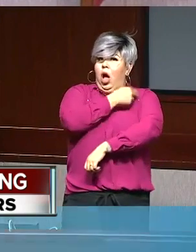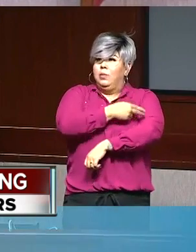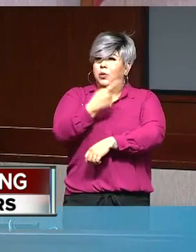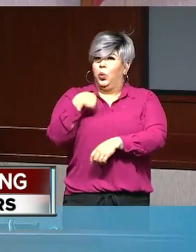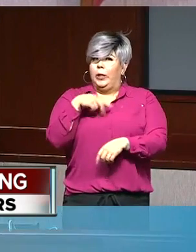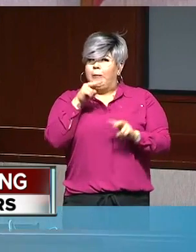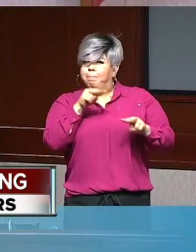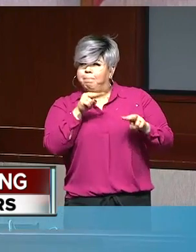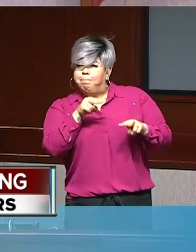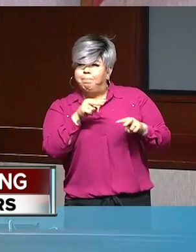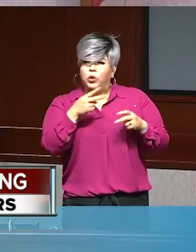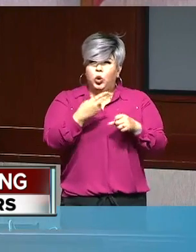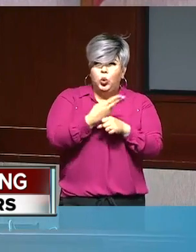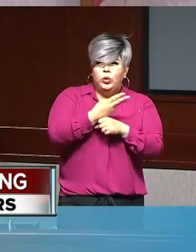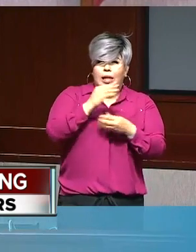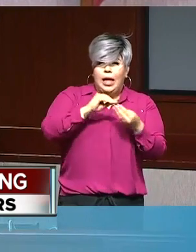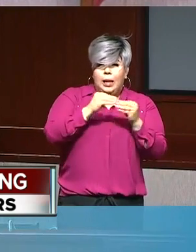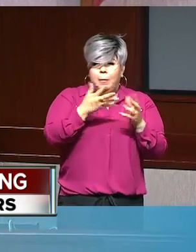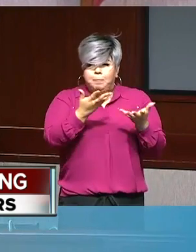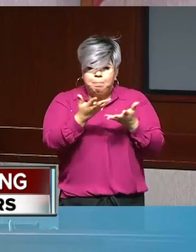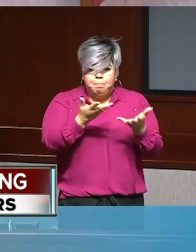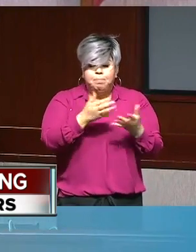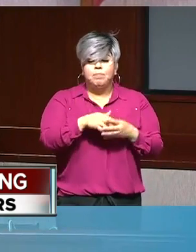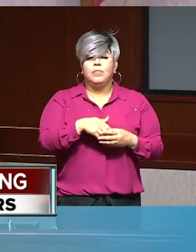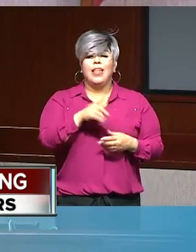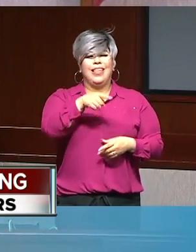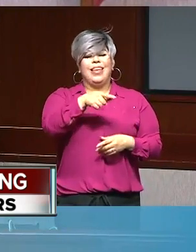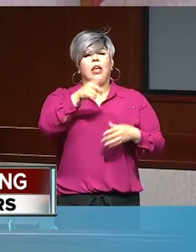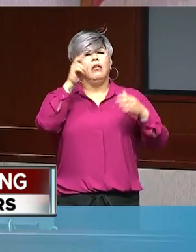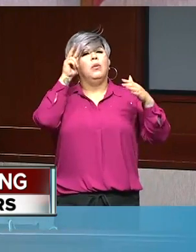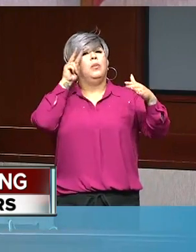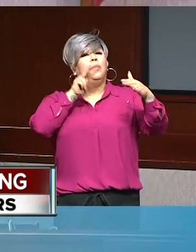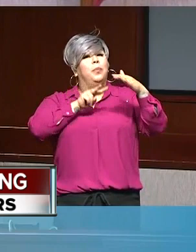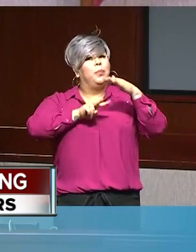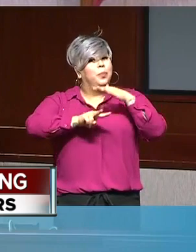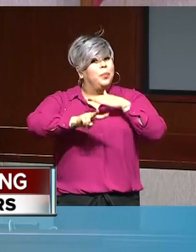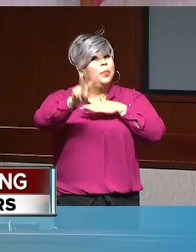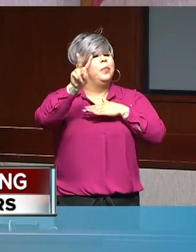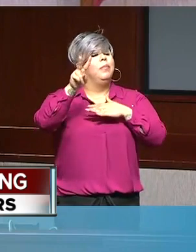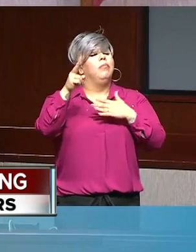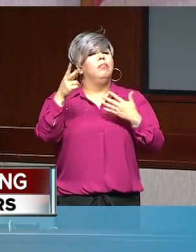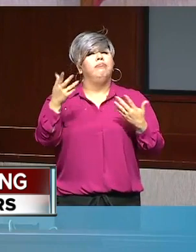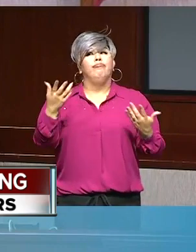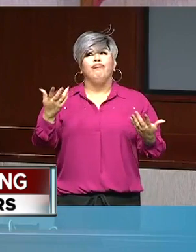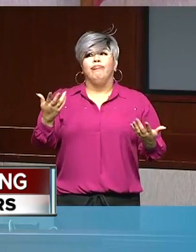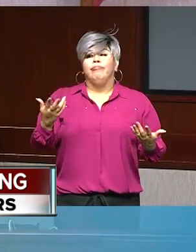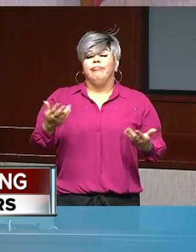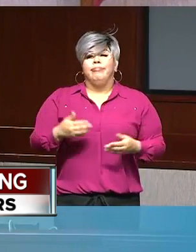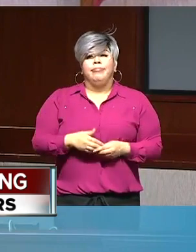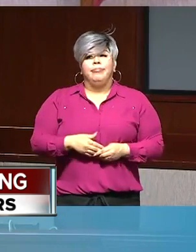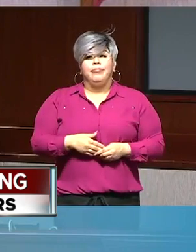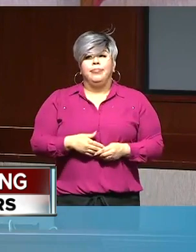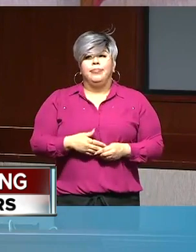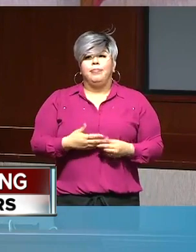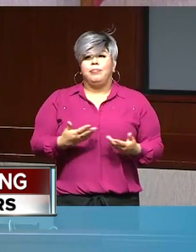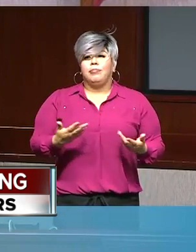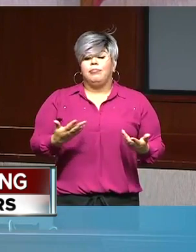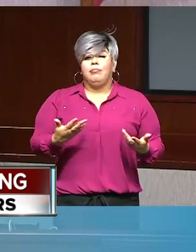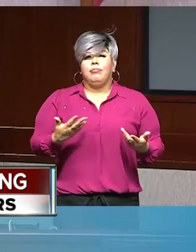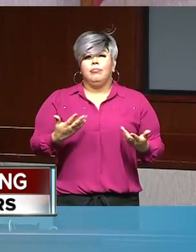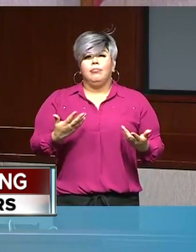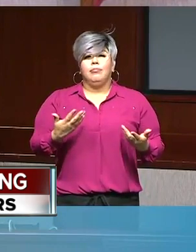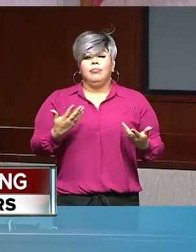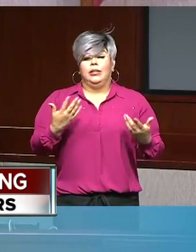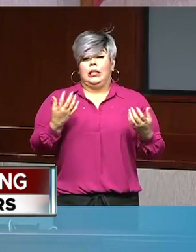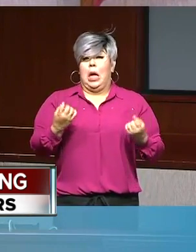model. Because it predicts that this may happen, I don't know what the probability of it is